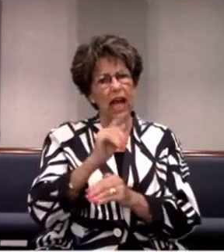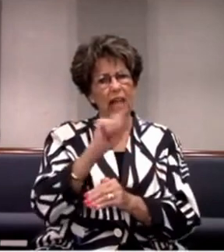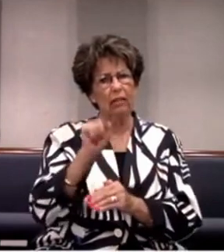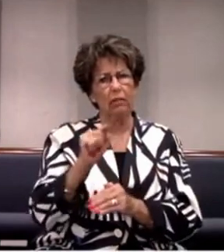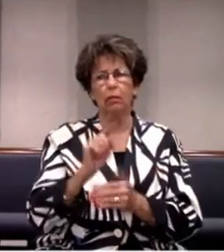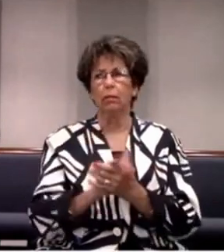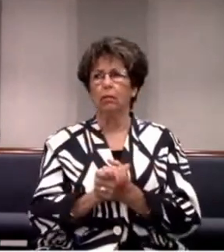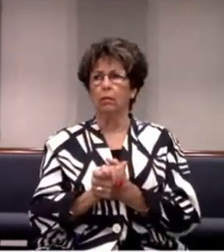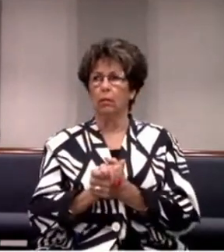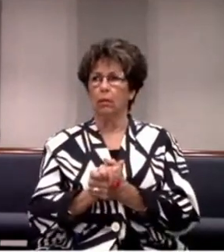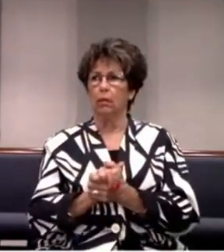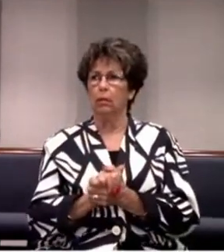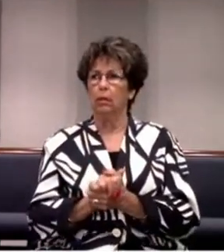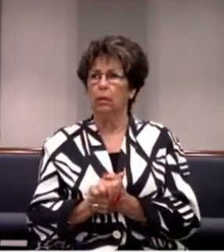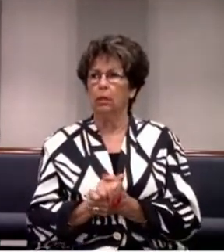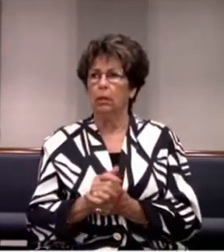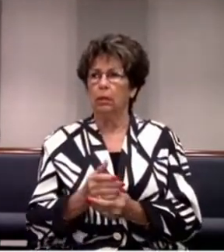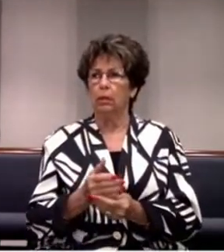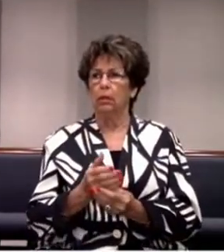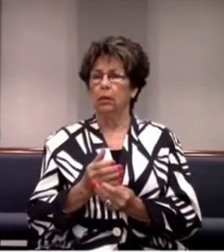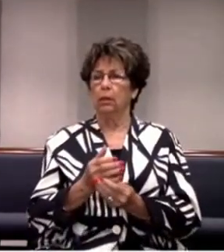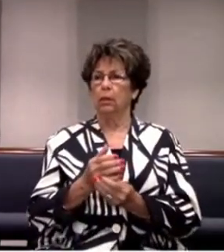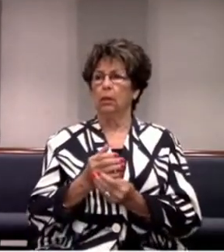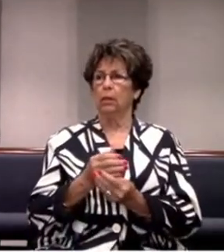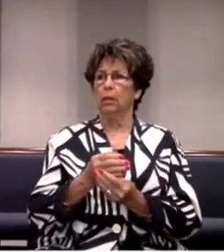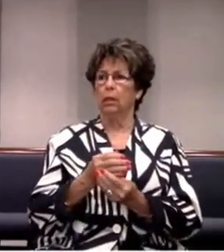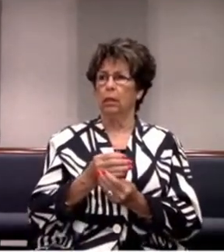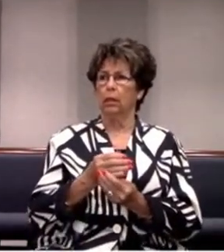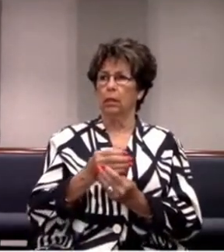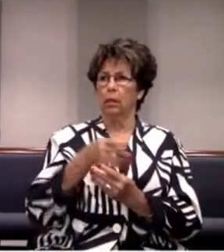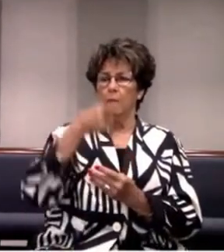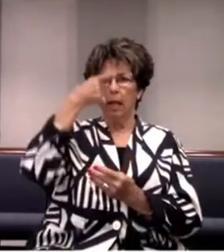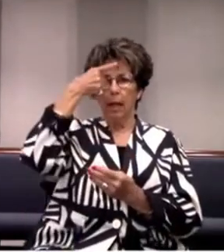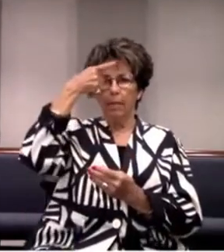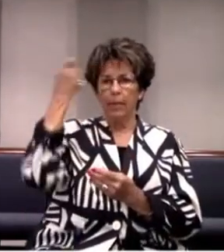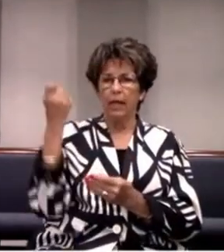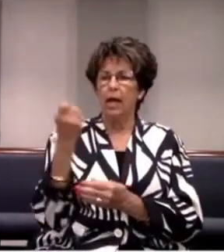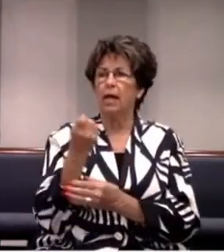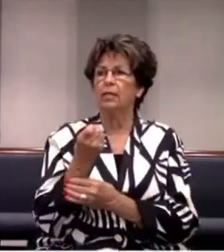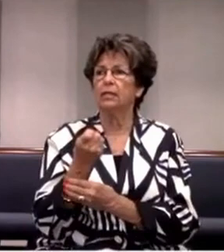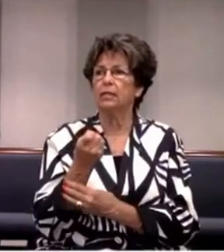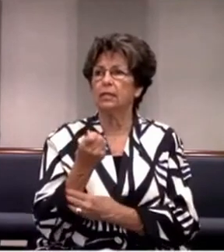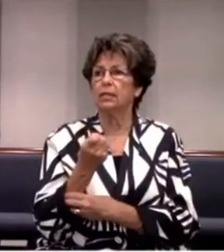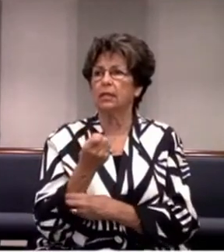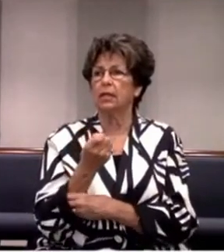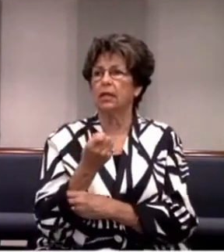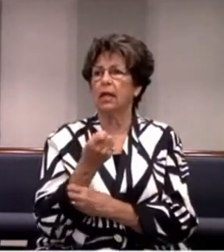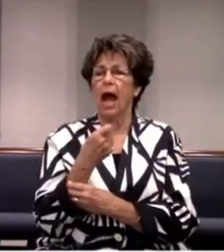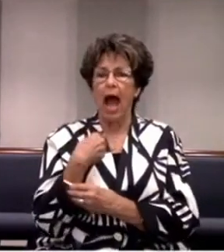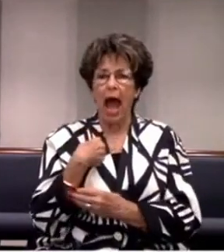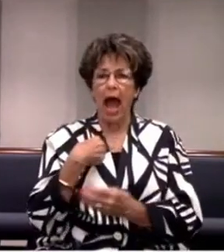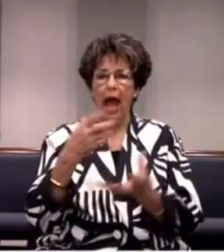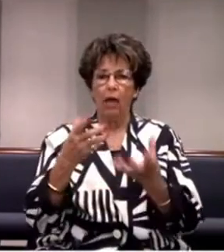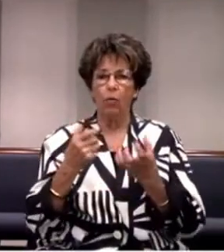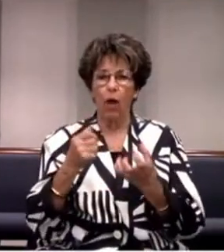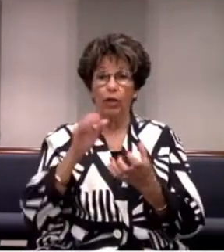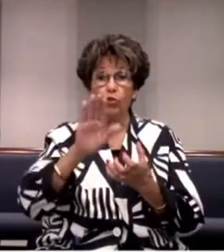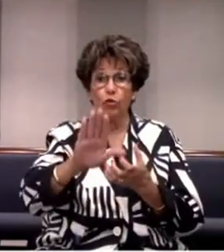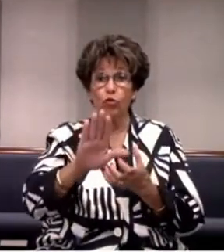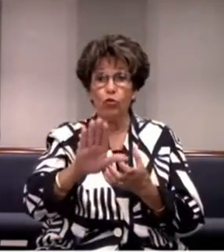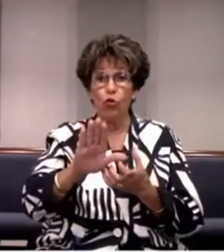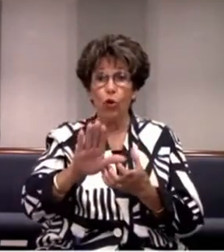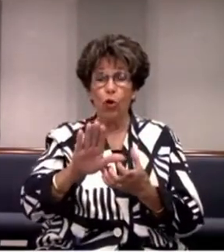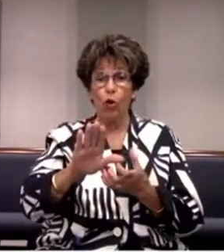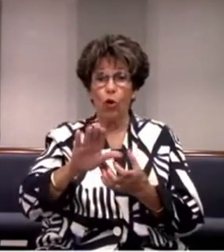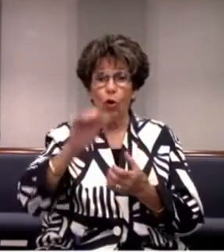be so refreshing to Cornelius. And I want your remembrance of